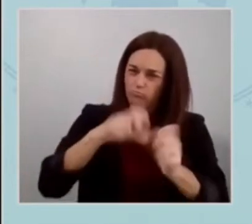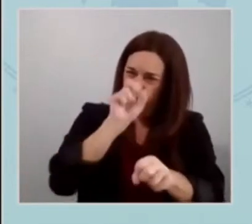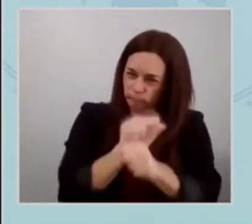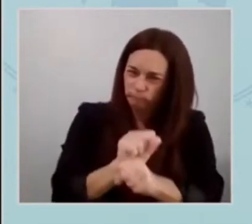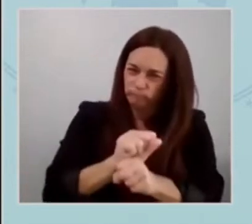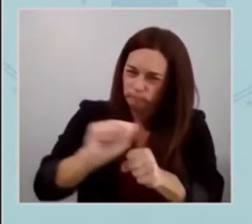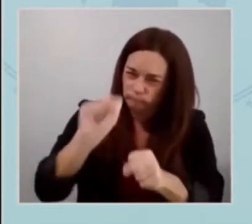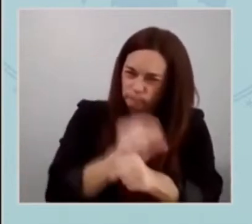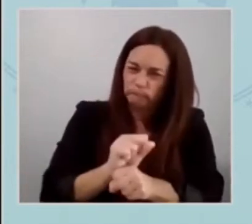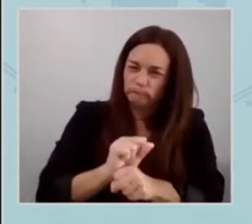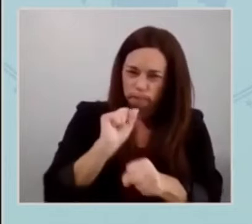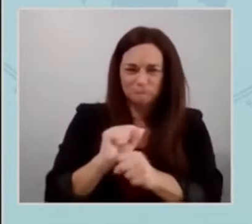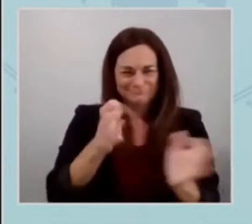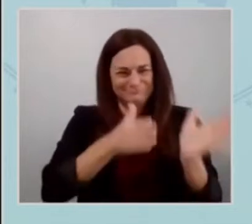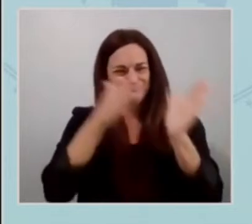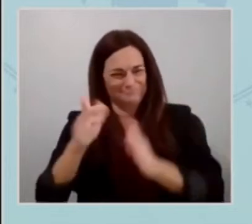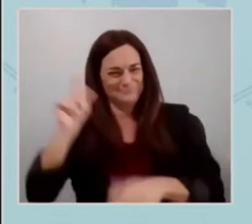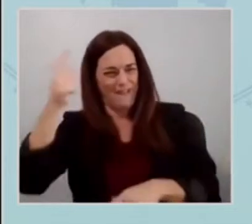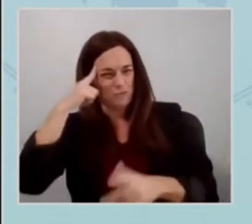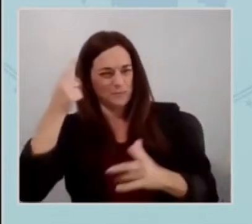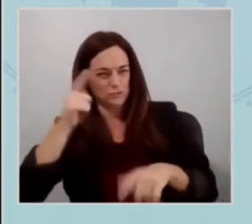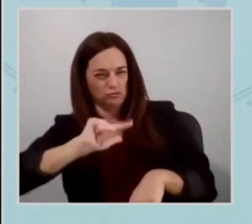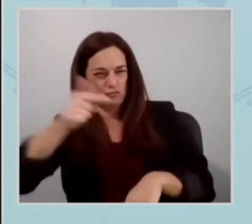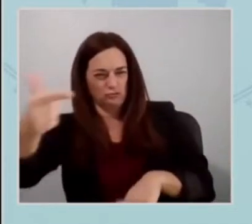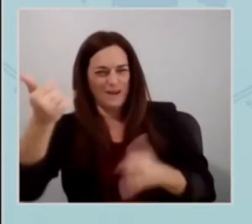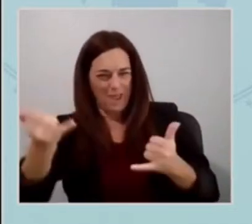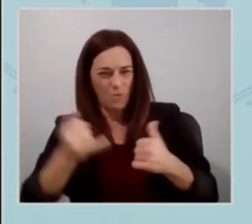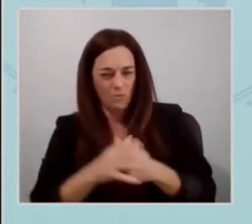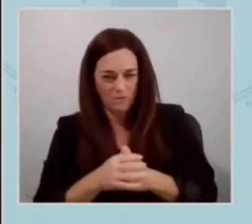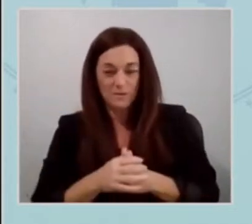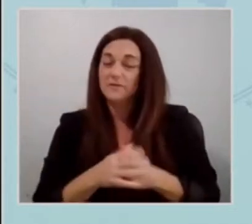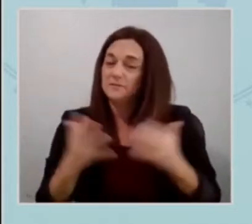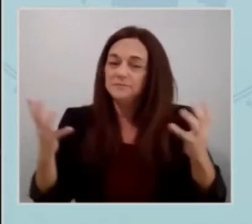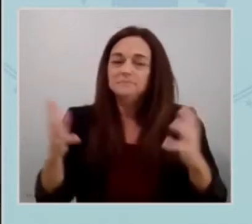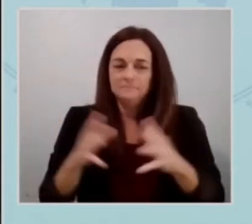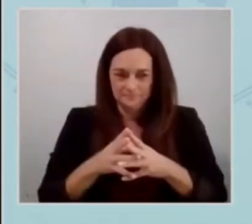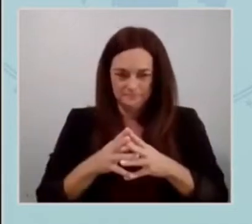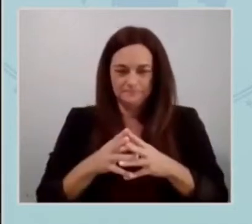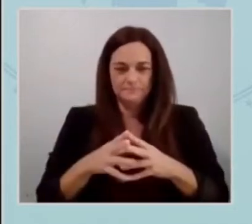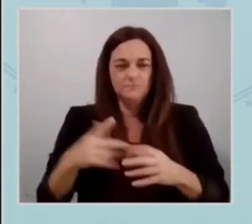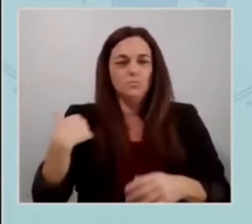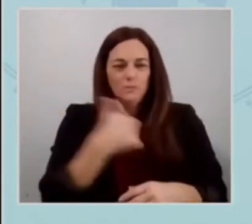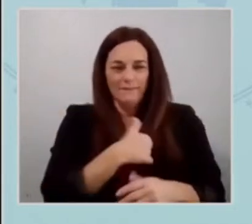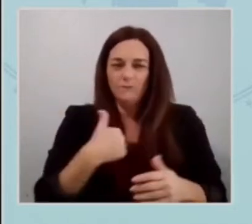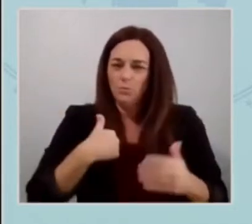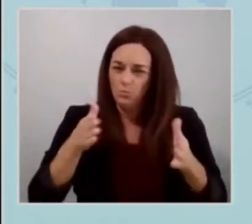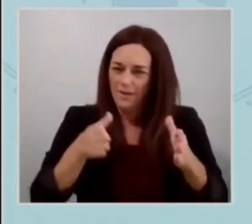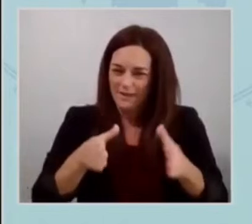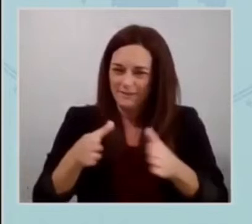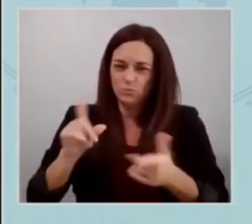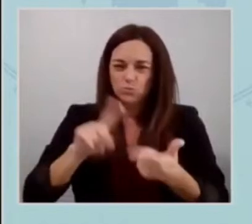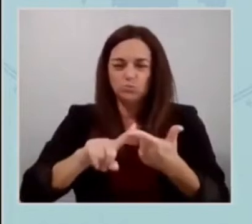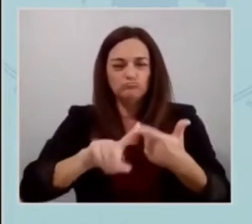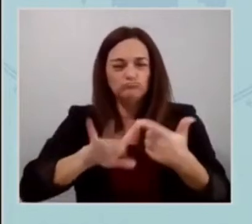The American people are showing their grit. It's about time the government show it. So anyway,